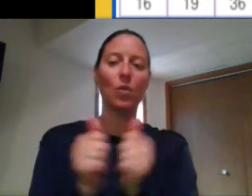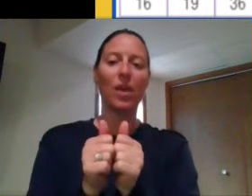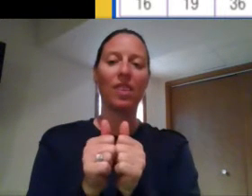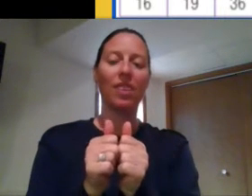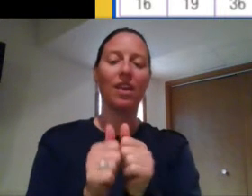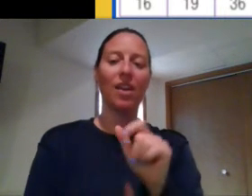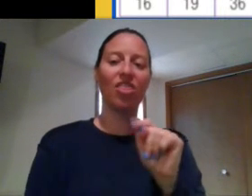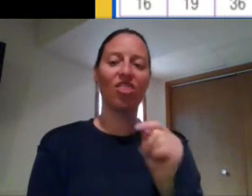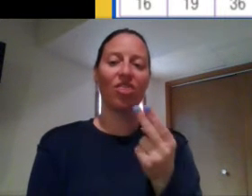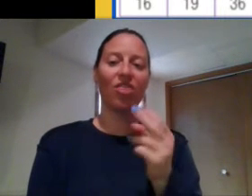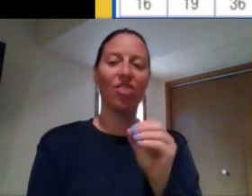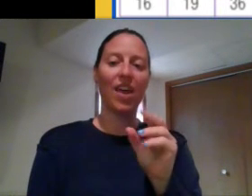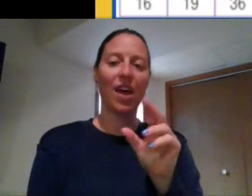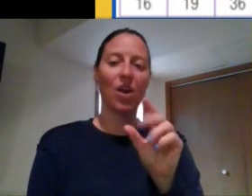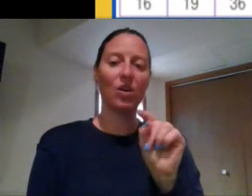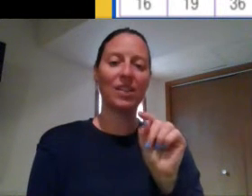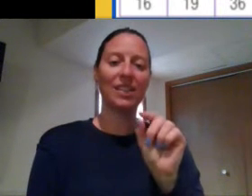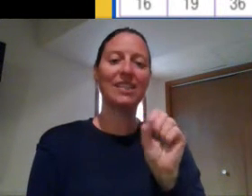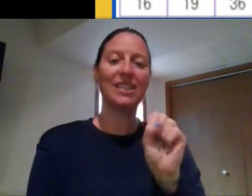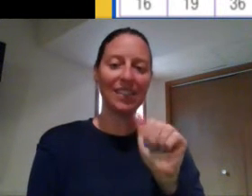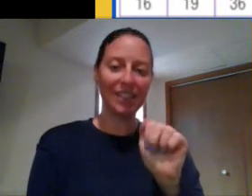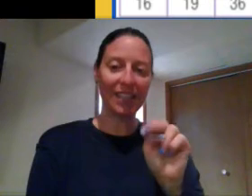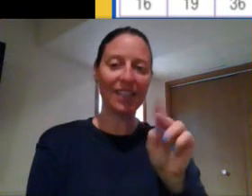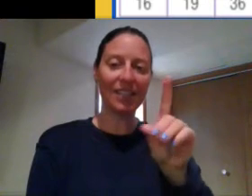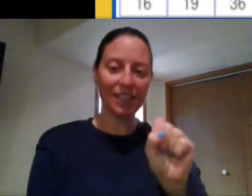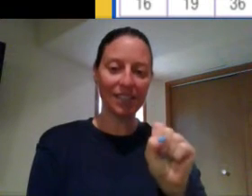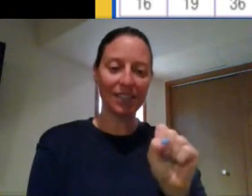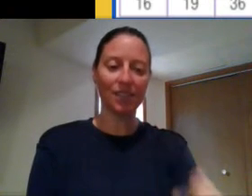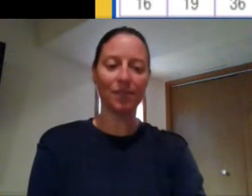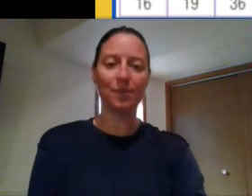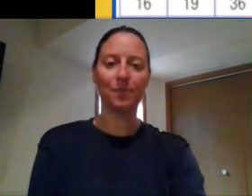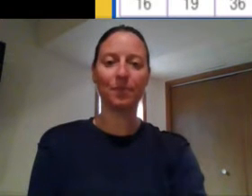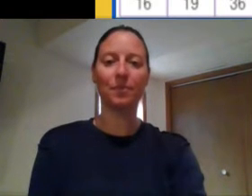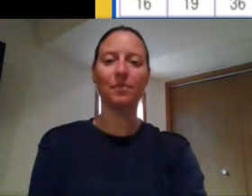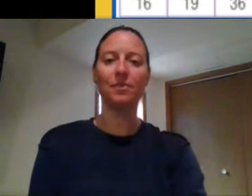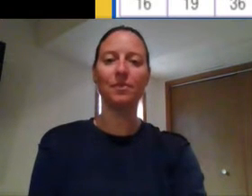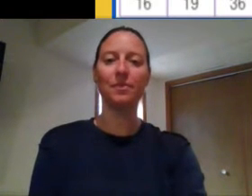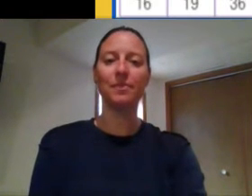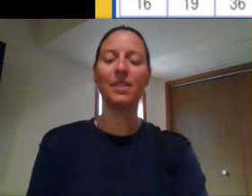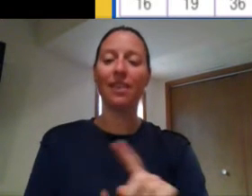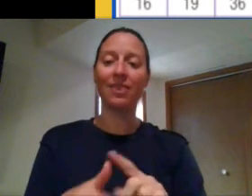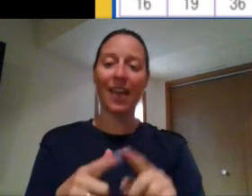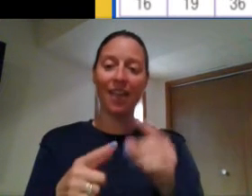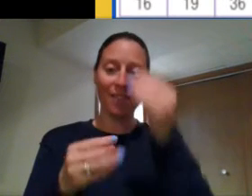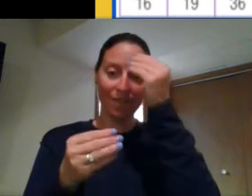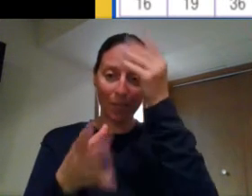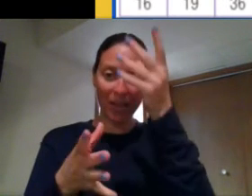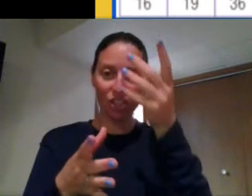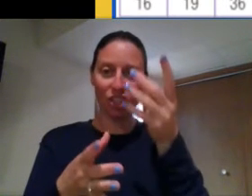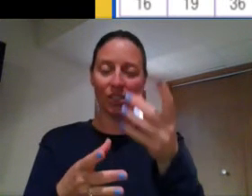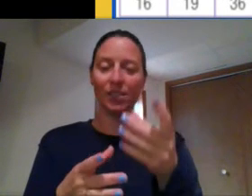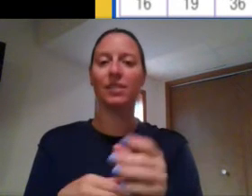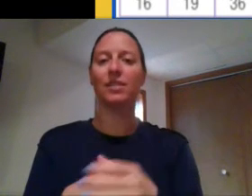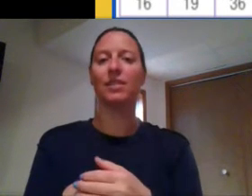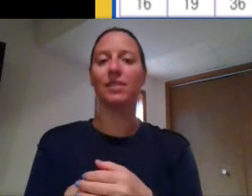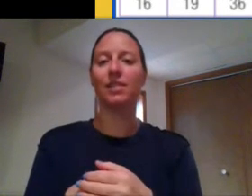unit is thousands. Then you use the information you gathered from the attendance